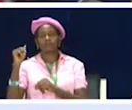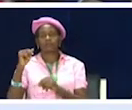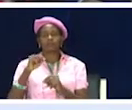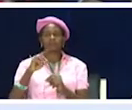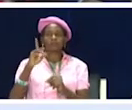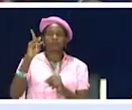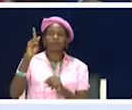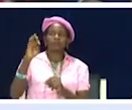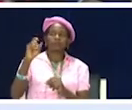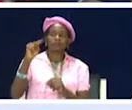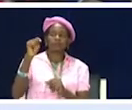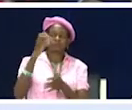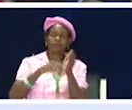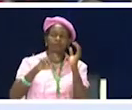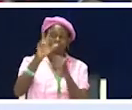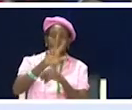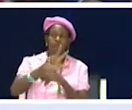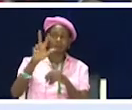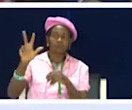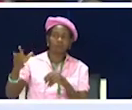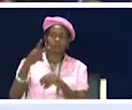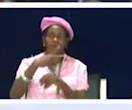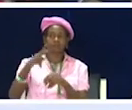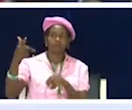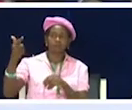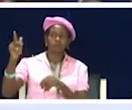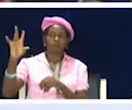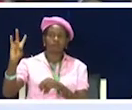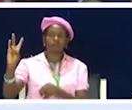Deuteronomy chapter 33, verse 27.